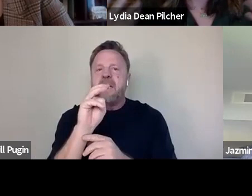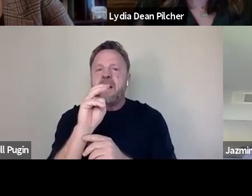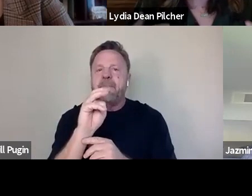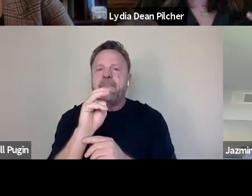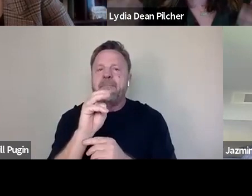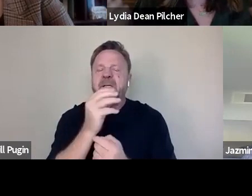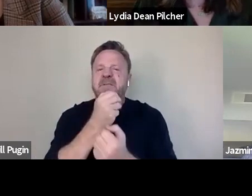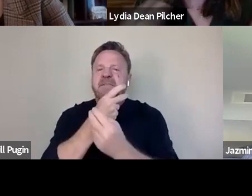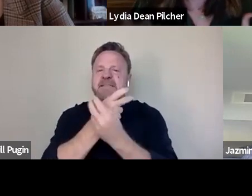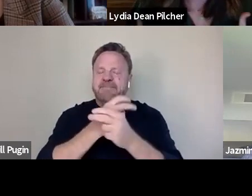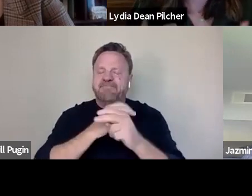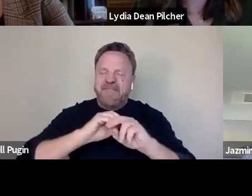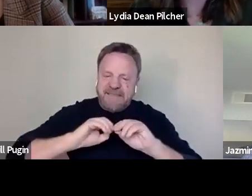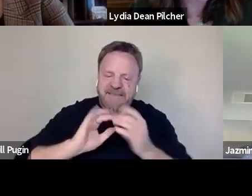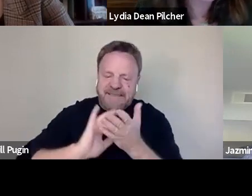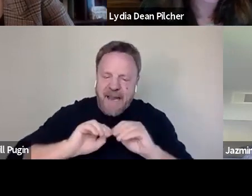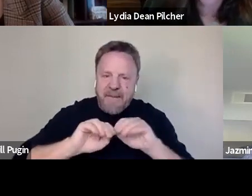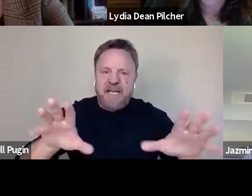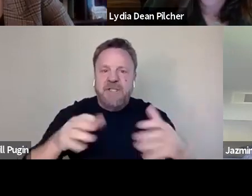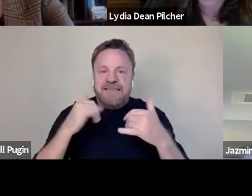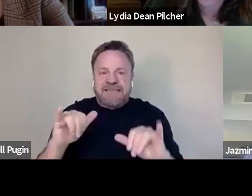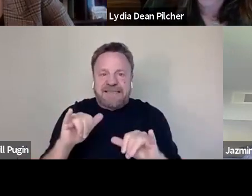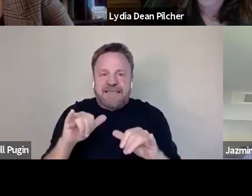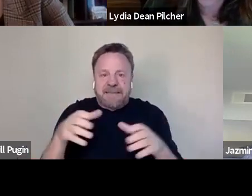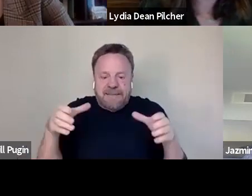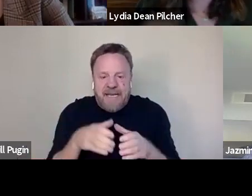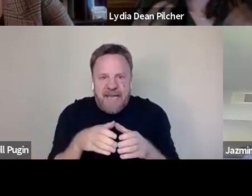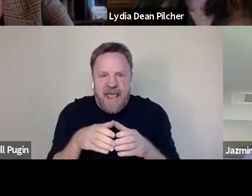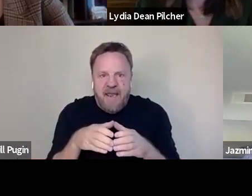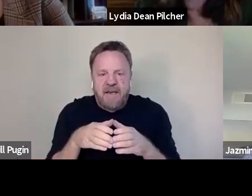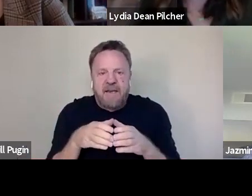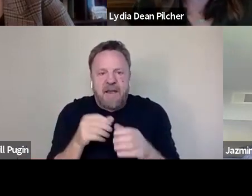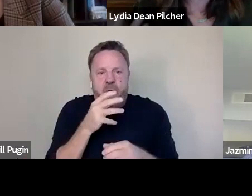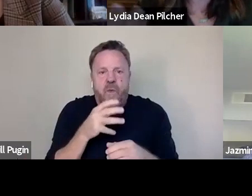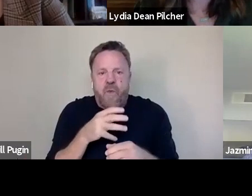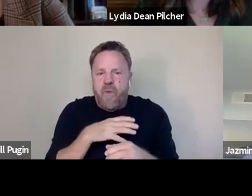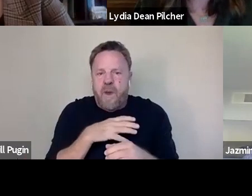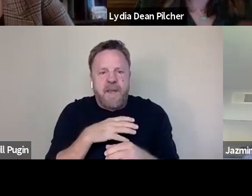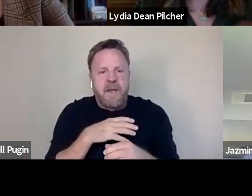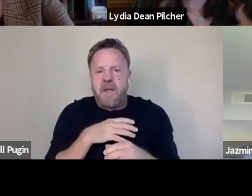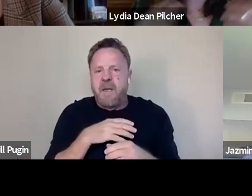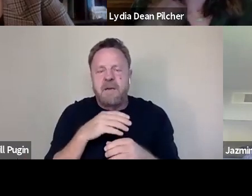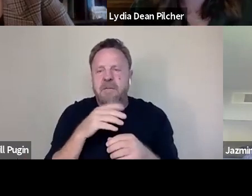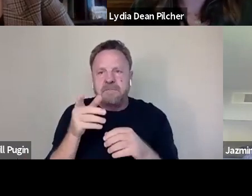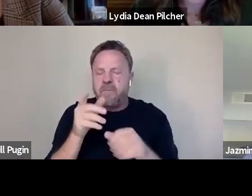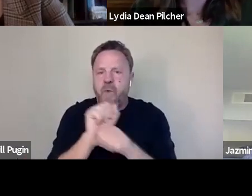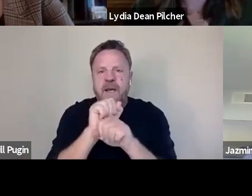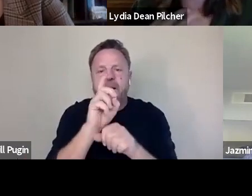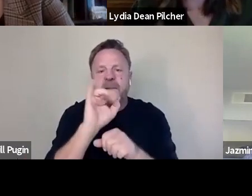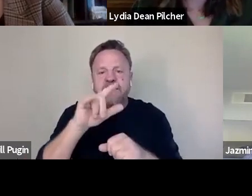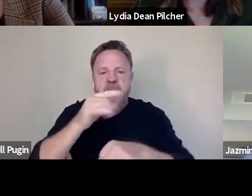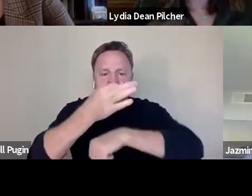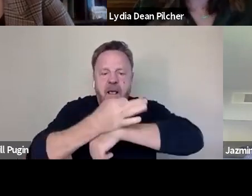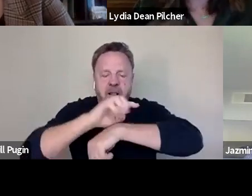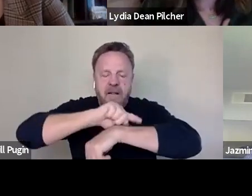still being contained. And there were, luminous watch dial factories. There was one west of Athens